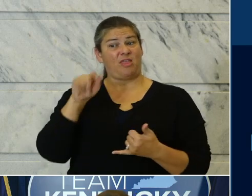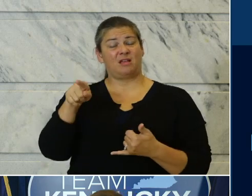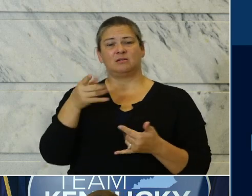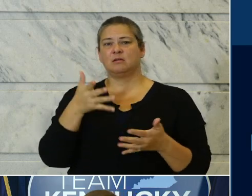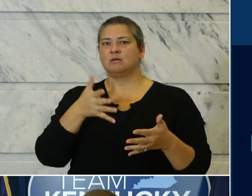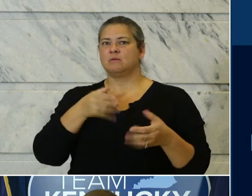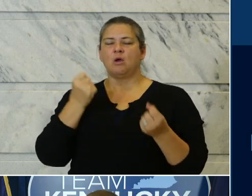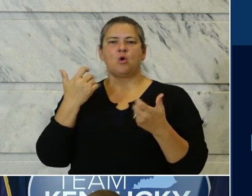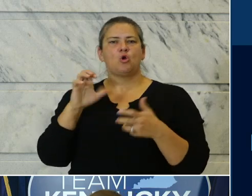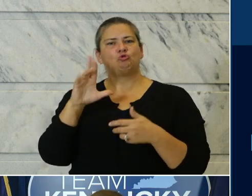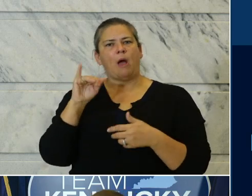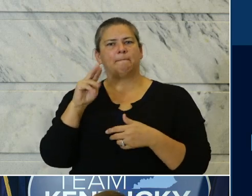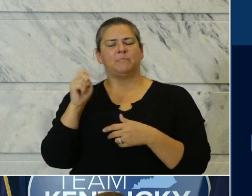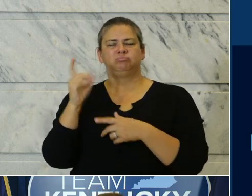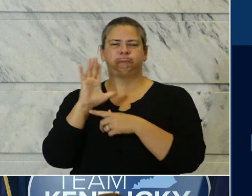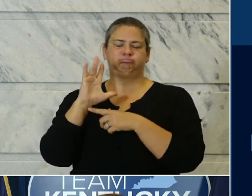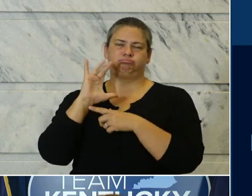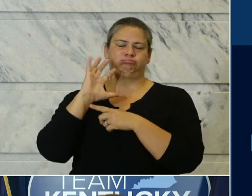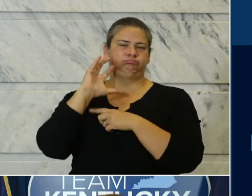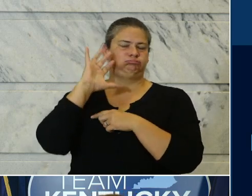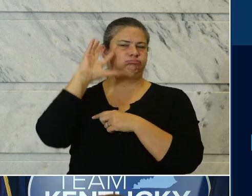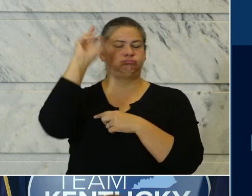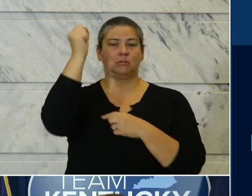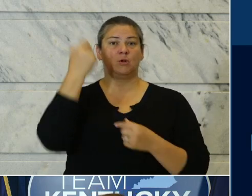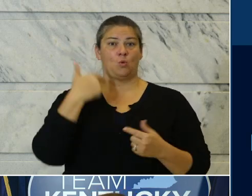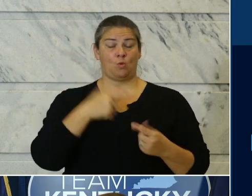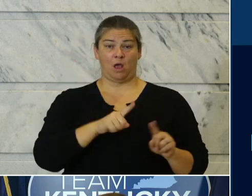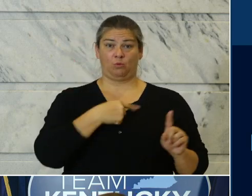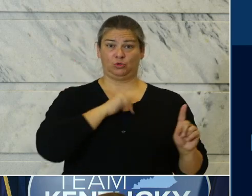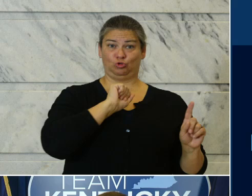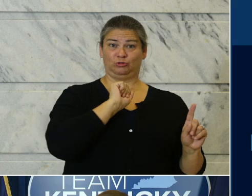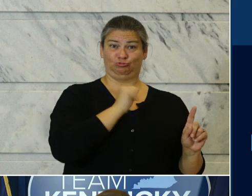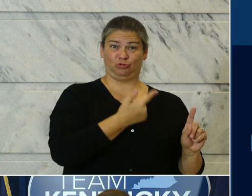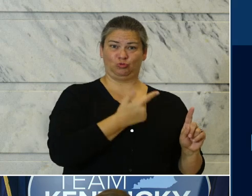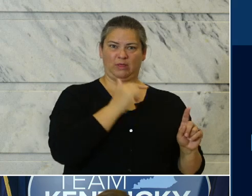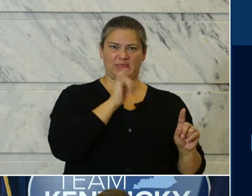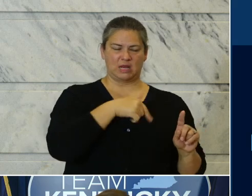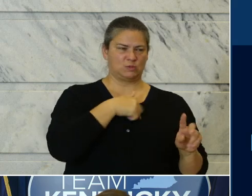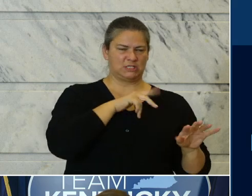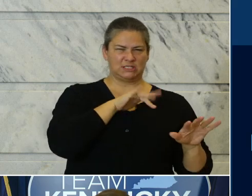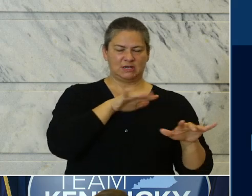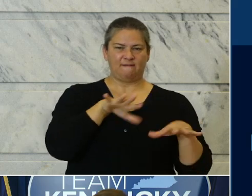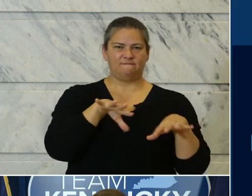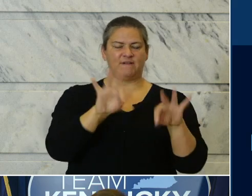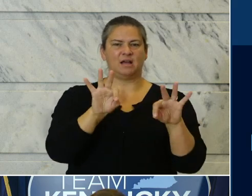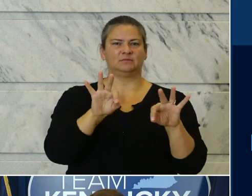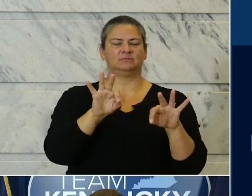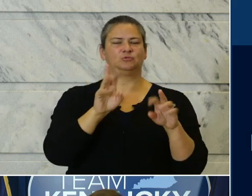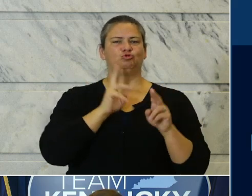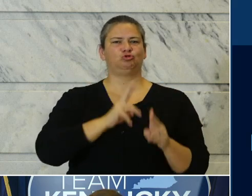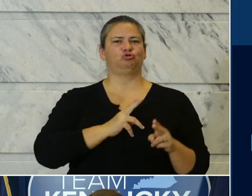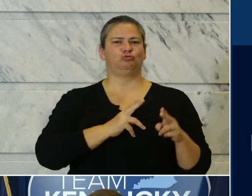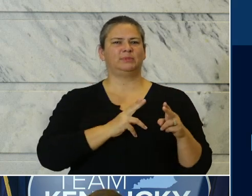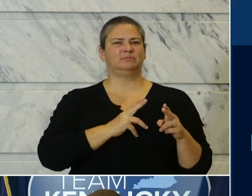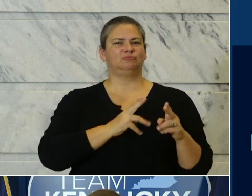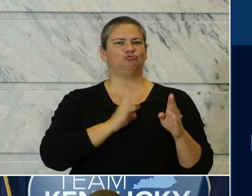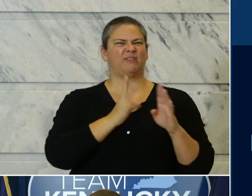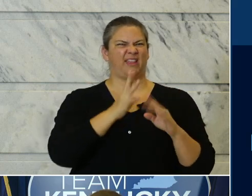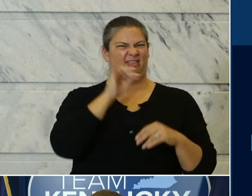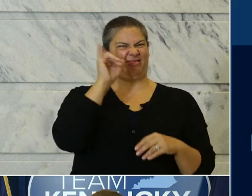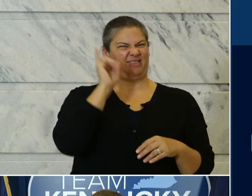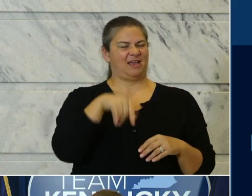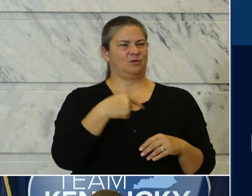General, one of our major missions was to crack down and ultimately end human trafficking. It's something that I'm still committed